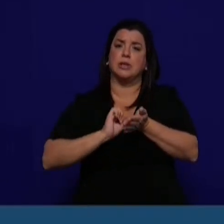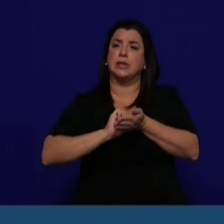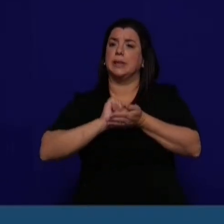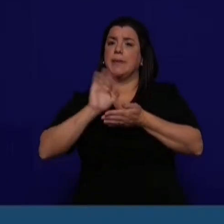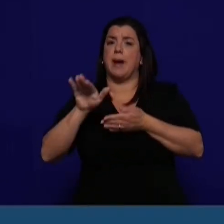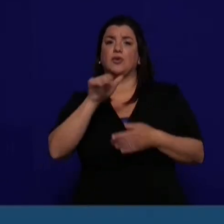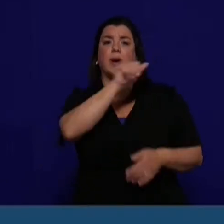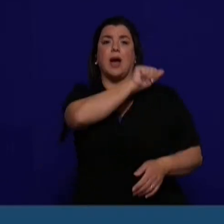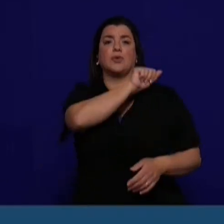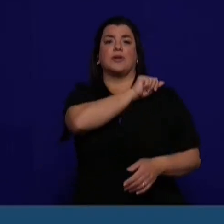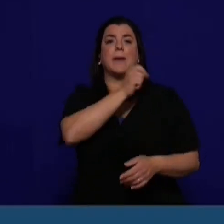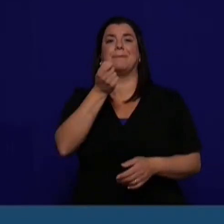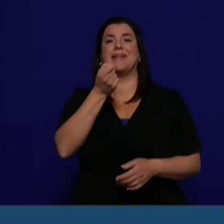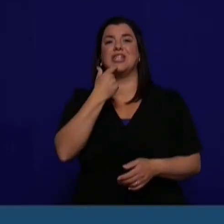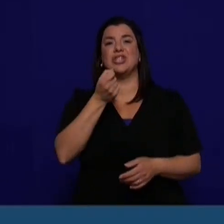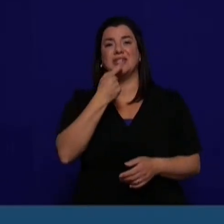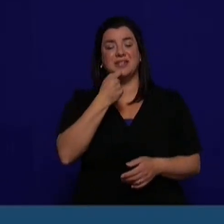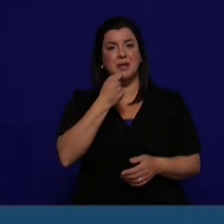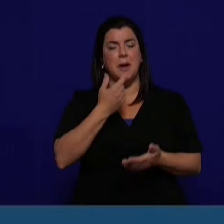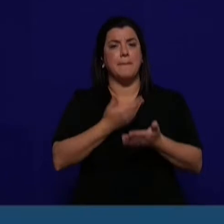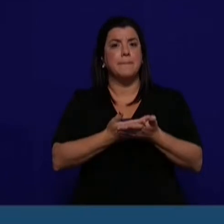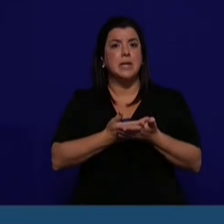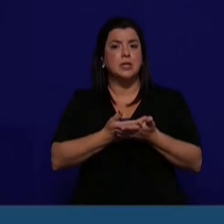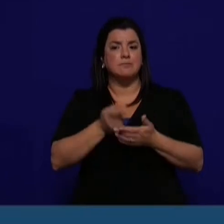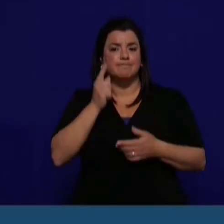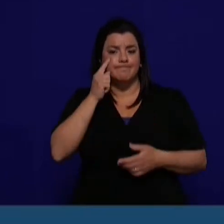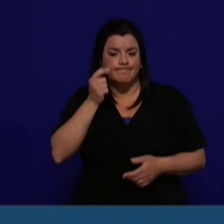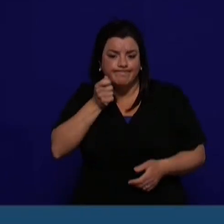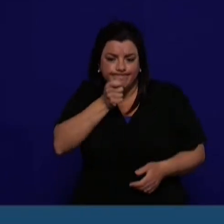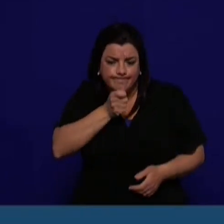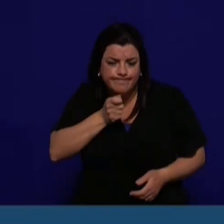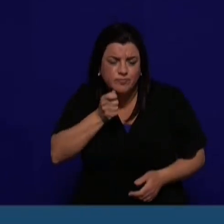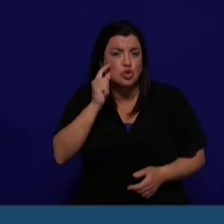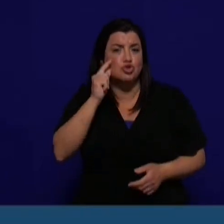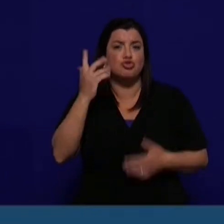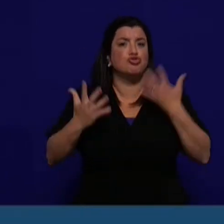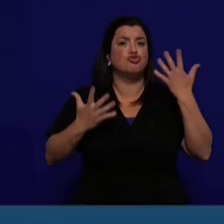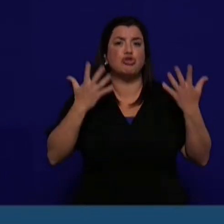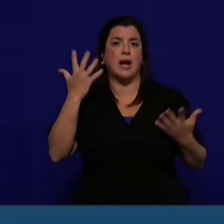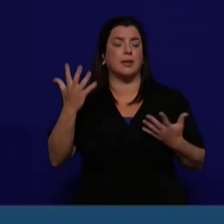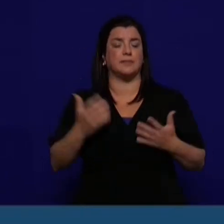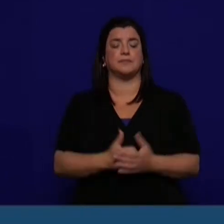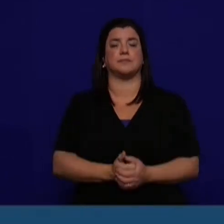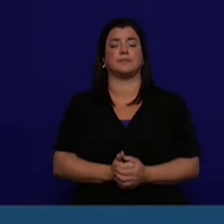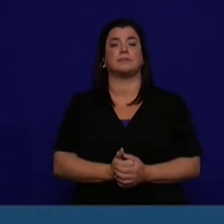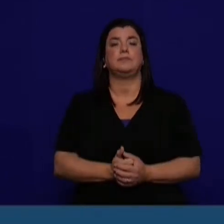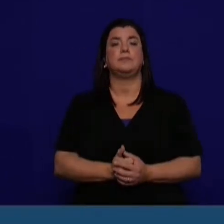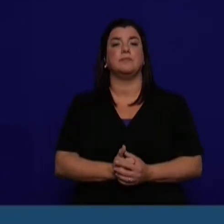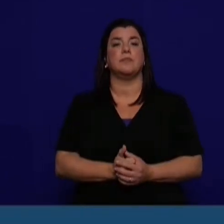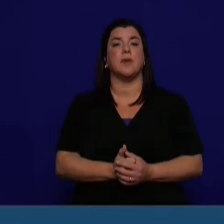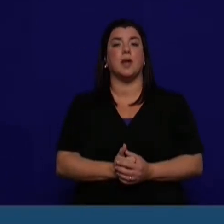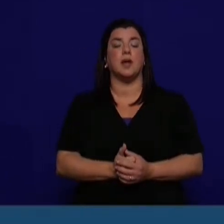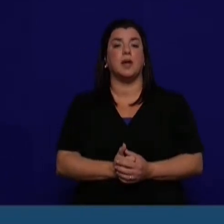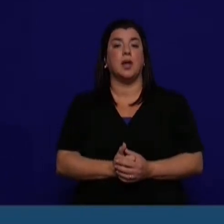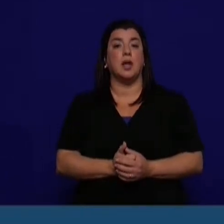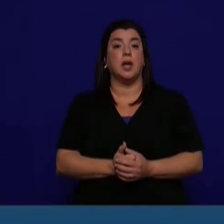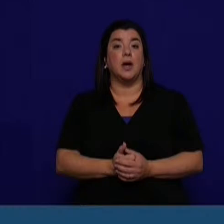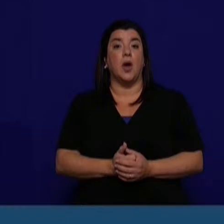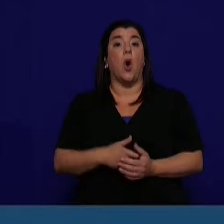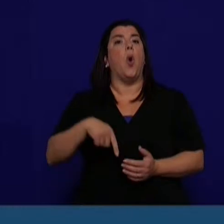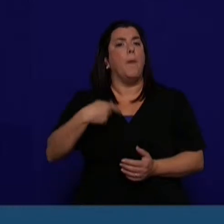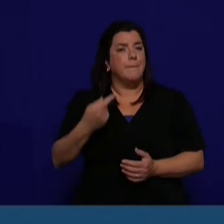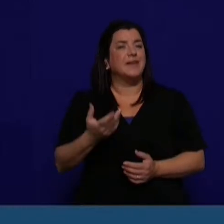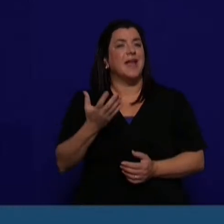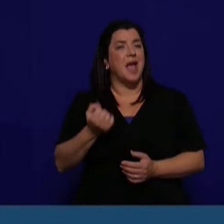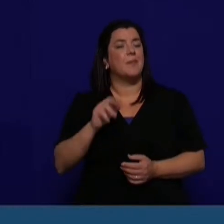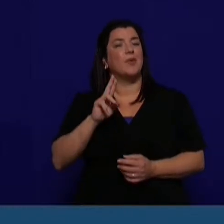il-Medicines Authority tkun qiegħda tinvestiga dawn il-każijiet kollha. Barra minn hekk ukoll għandek dik is-sistema l-istess online fejn